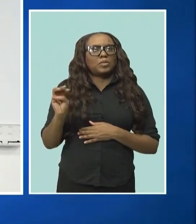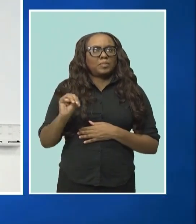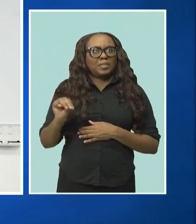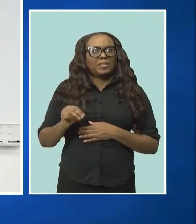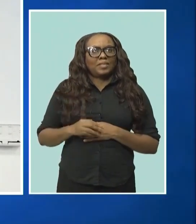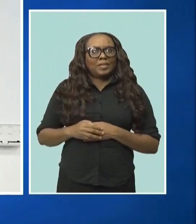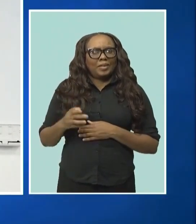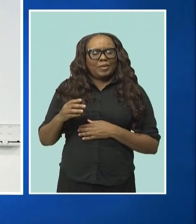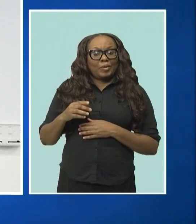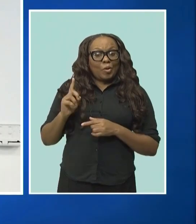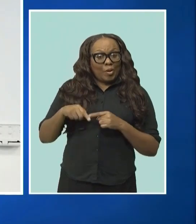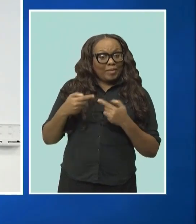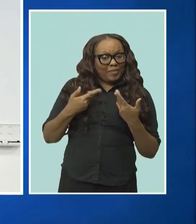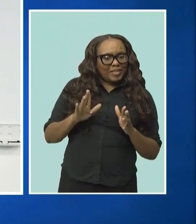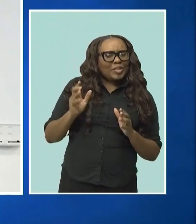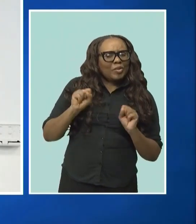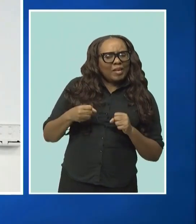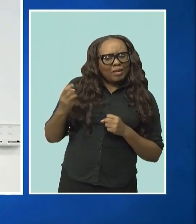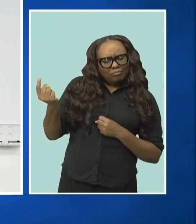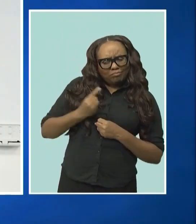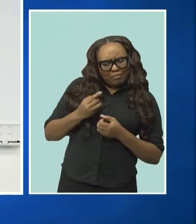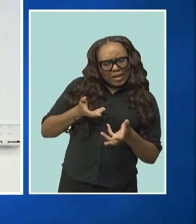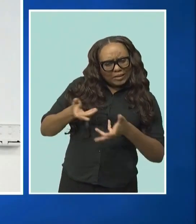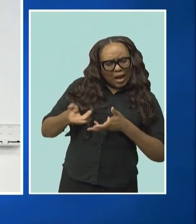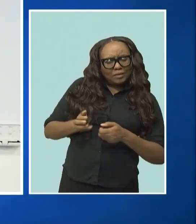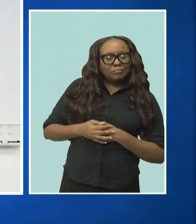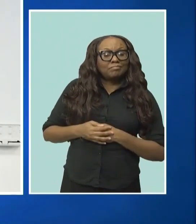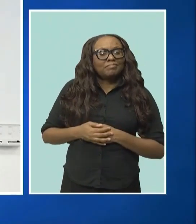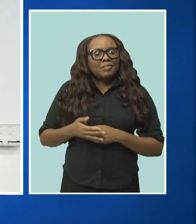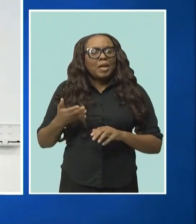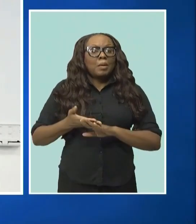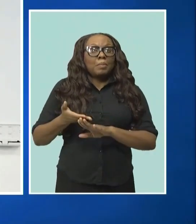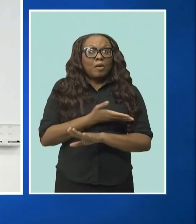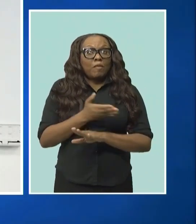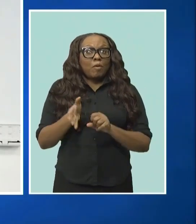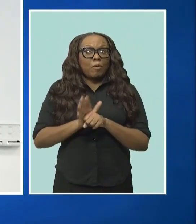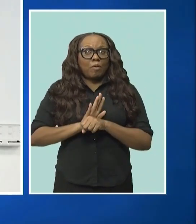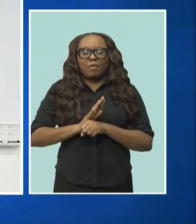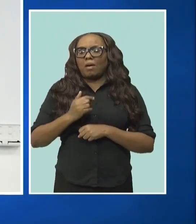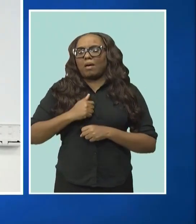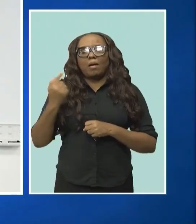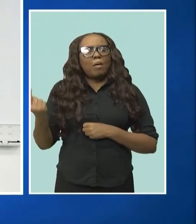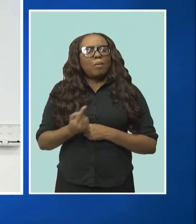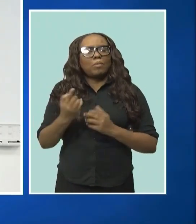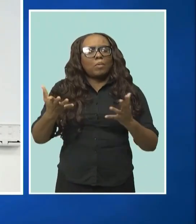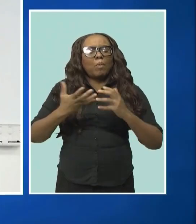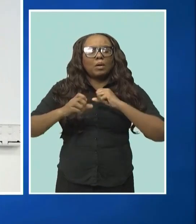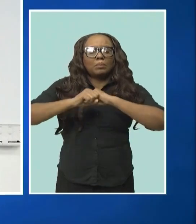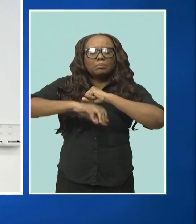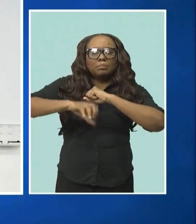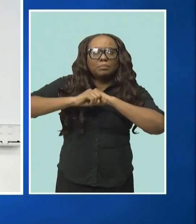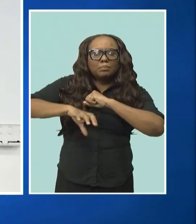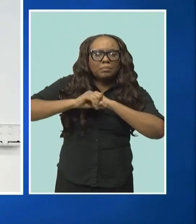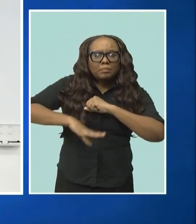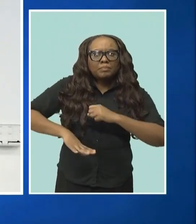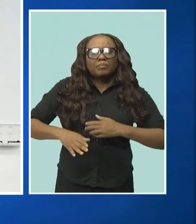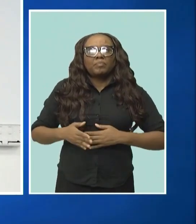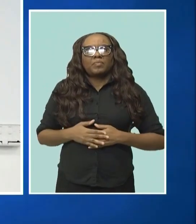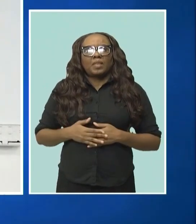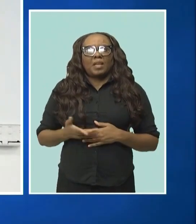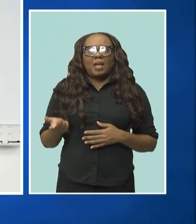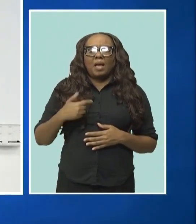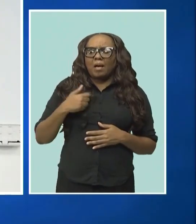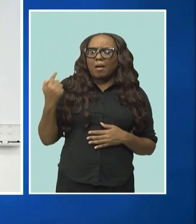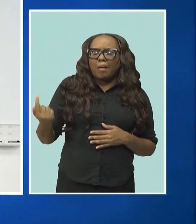afterwards. Prior to COVID, I always had a passion for marketing, and very often I would find myself dabbling